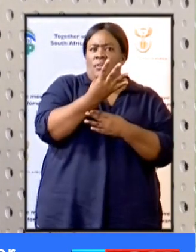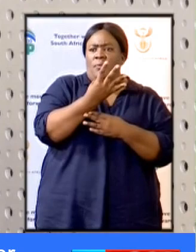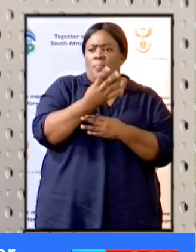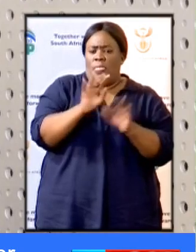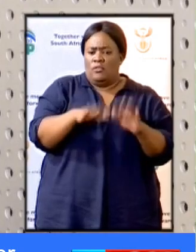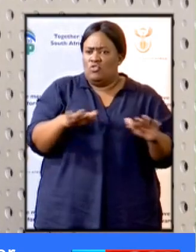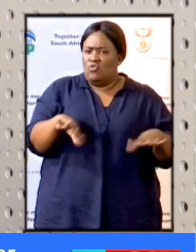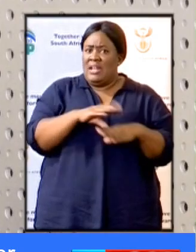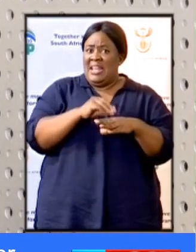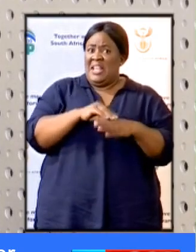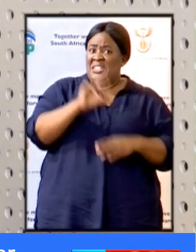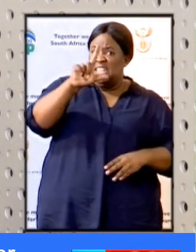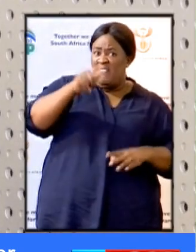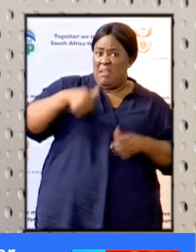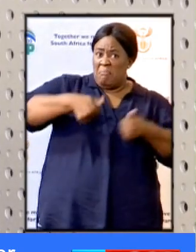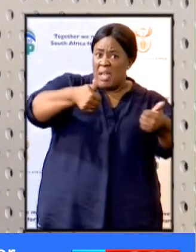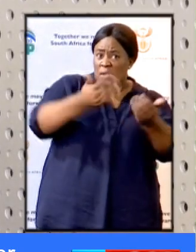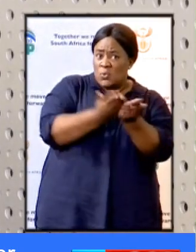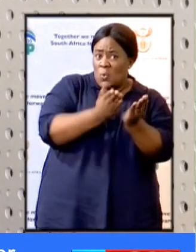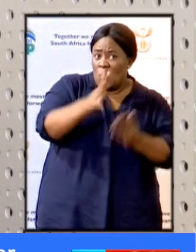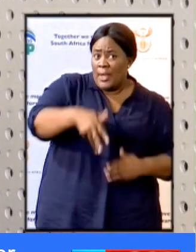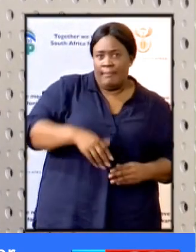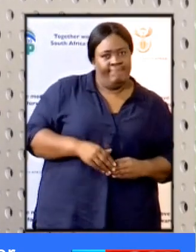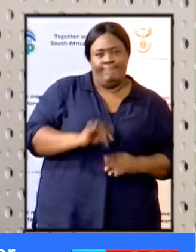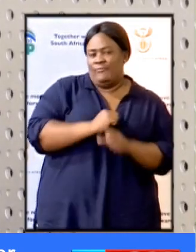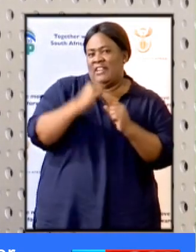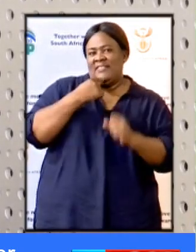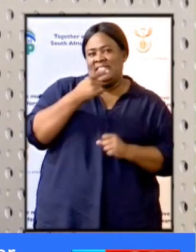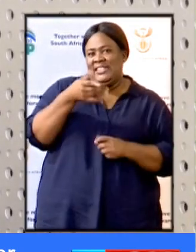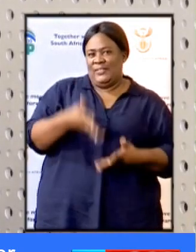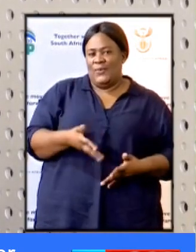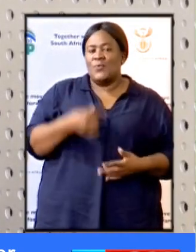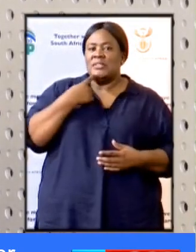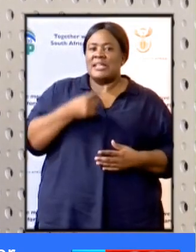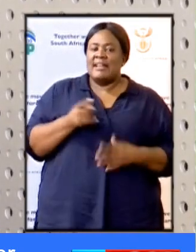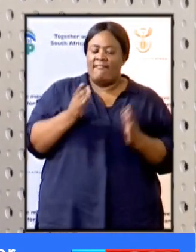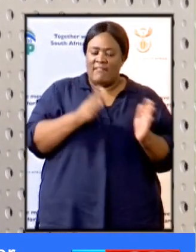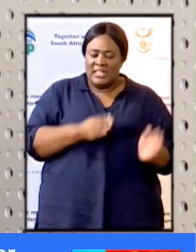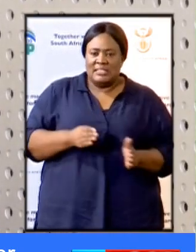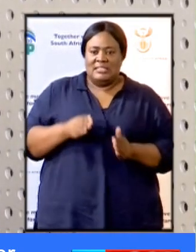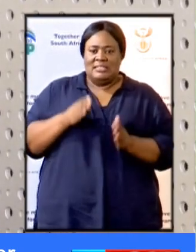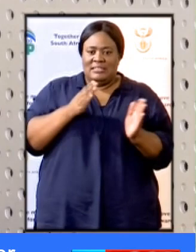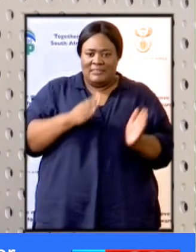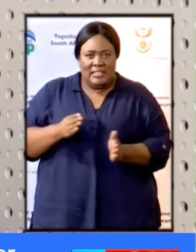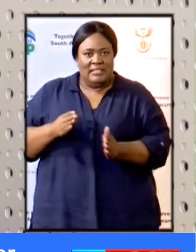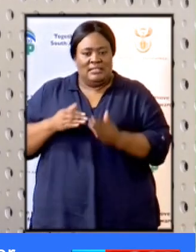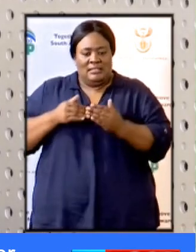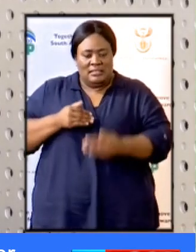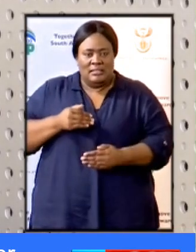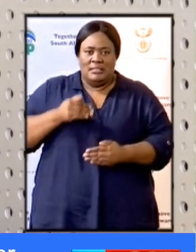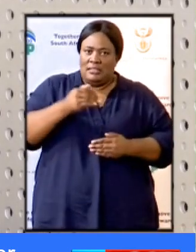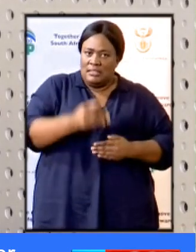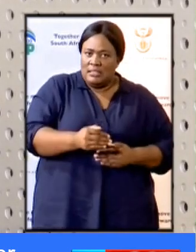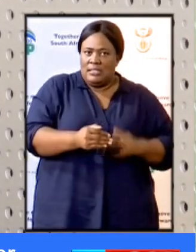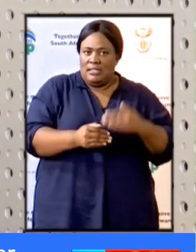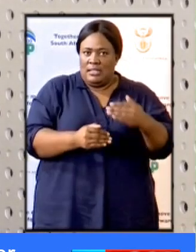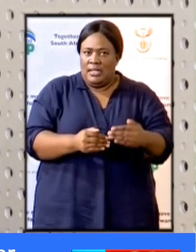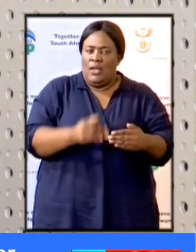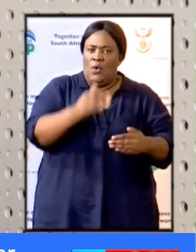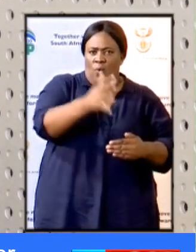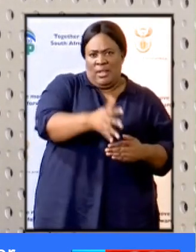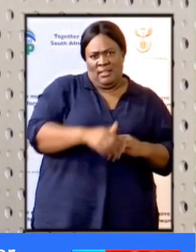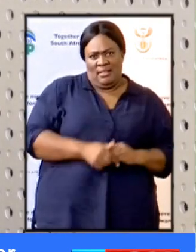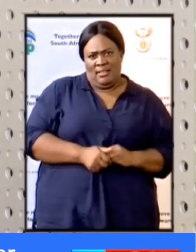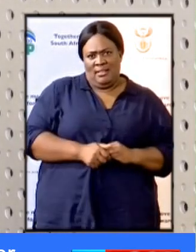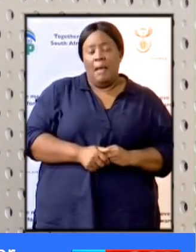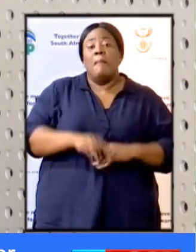school. We never said that. We said we'll have a phased approach when conditions are ready. So we never said people